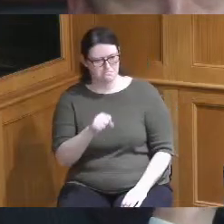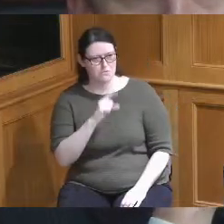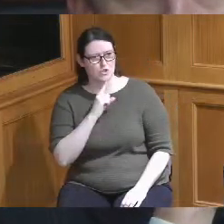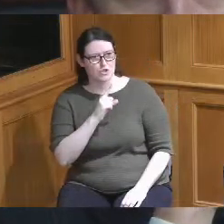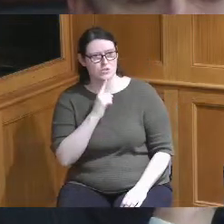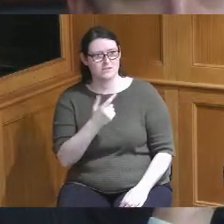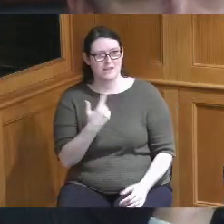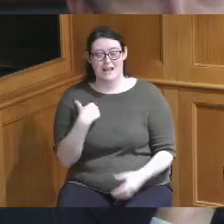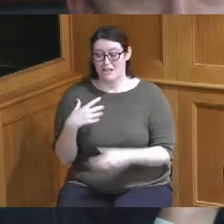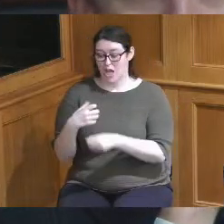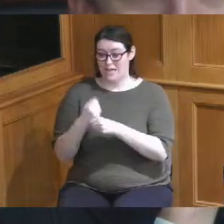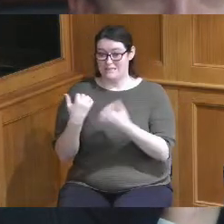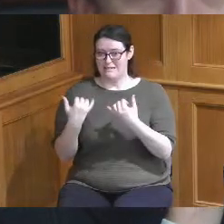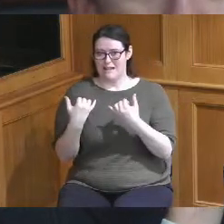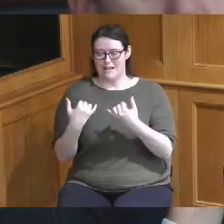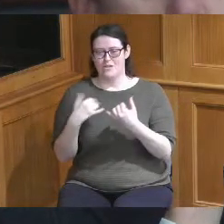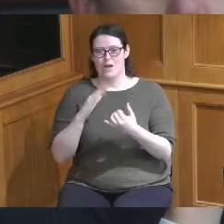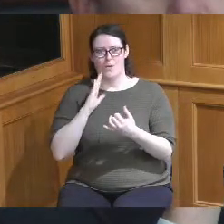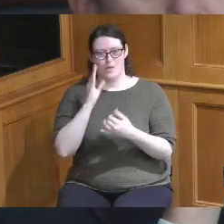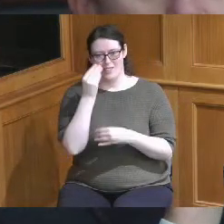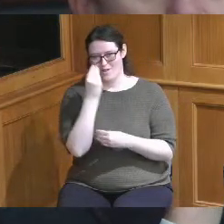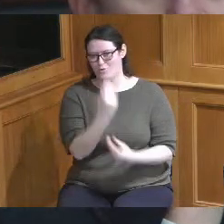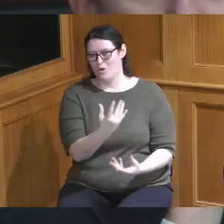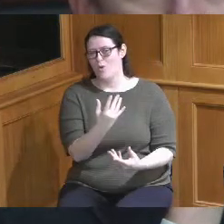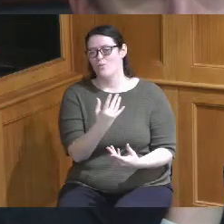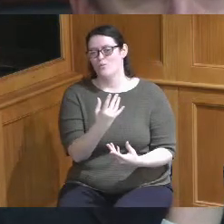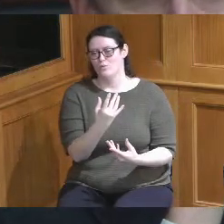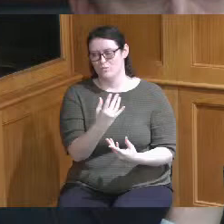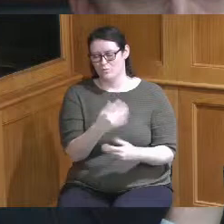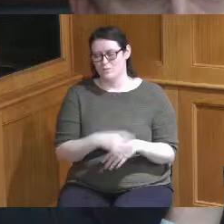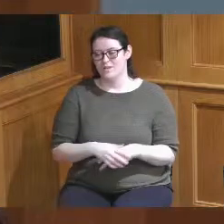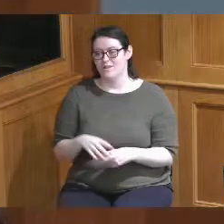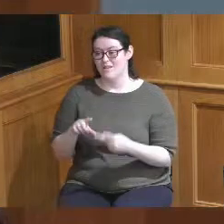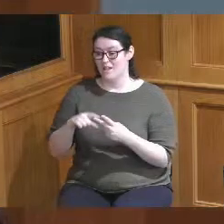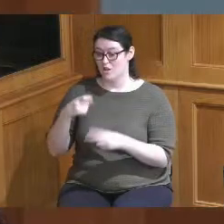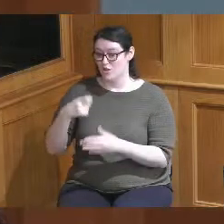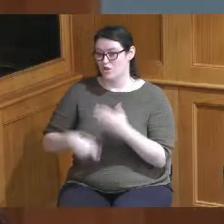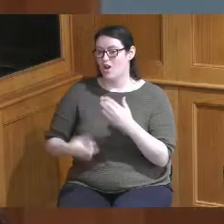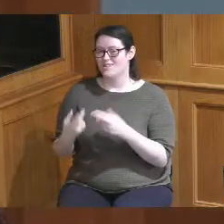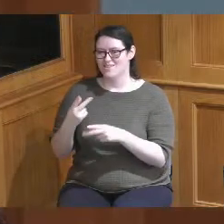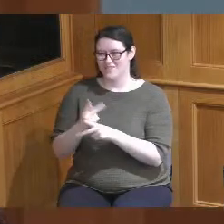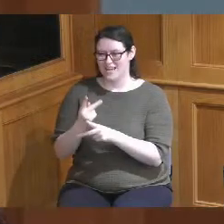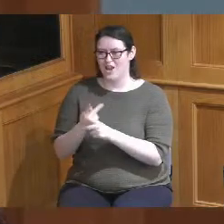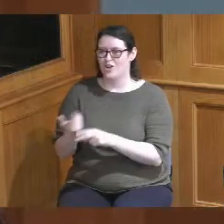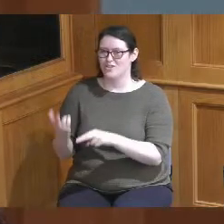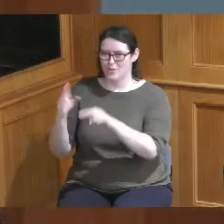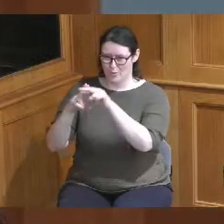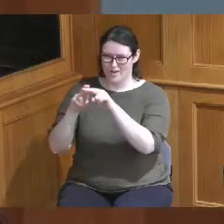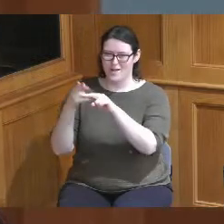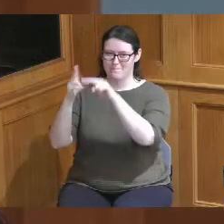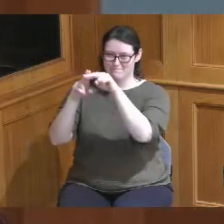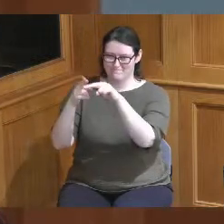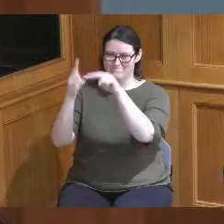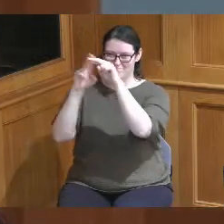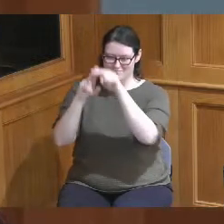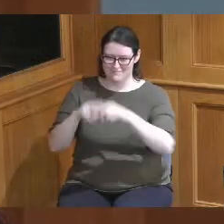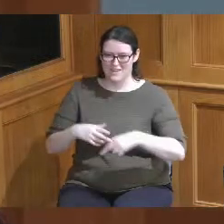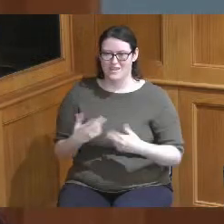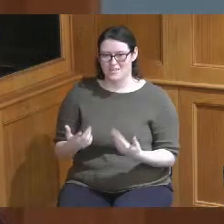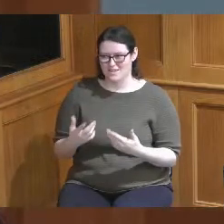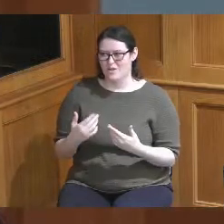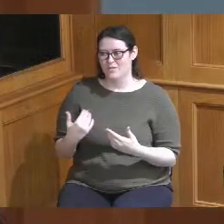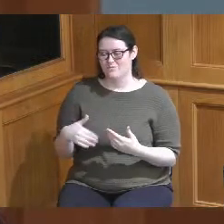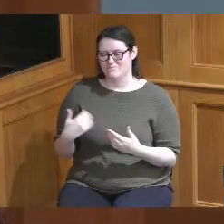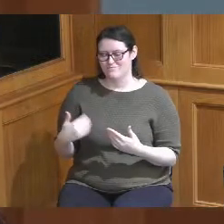got it today, so I have some more information for you. I can share that with you. And the cost of care is going up. The acuity of the kids that we're seeing that come into